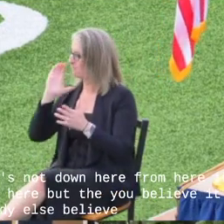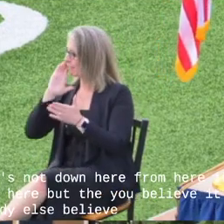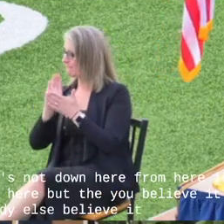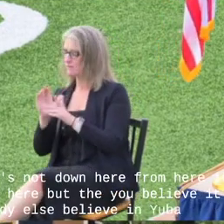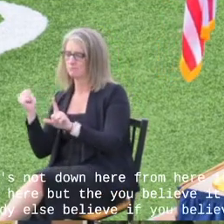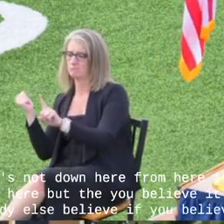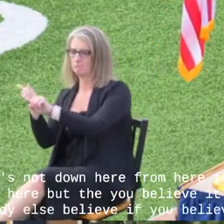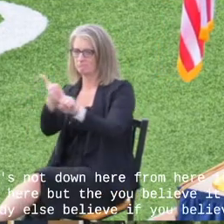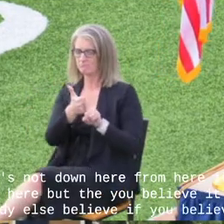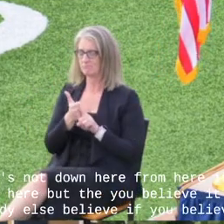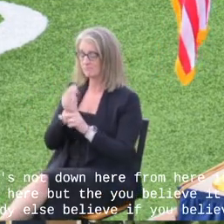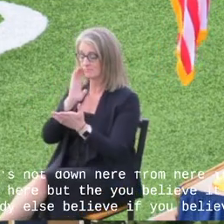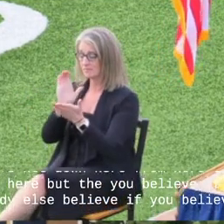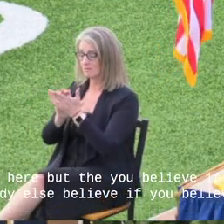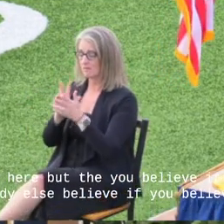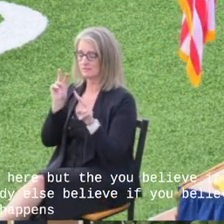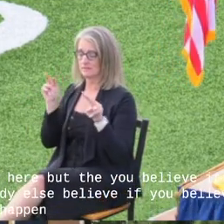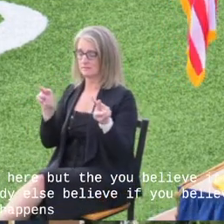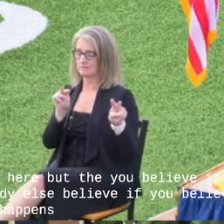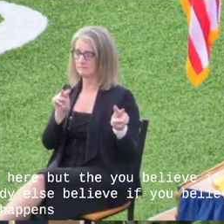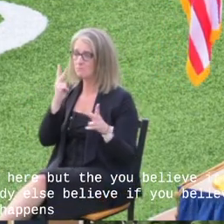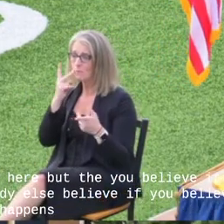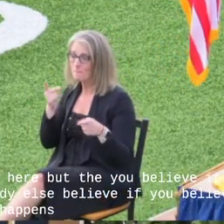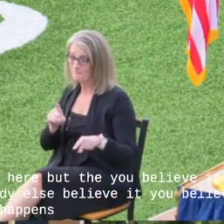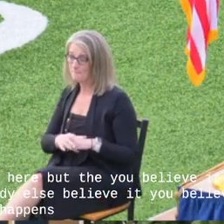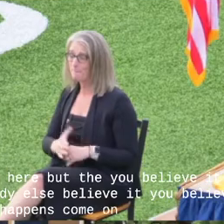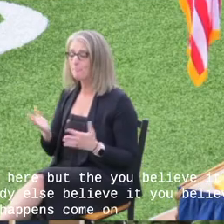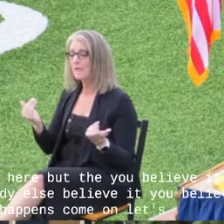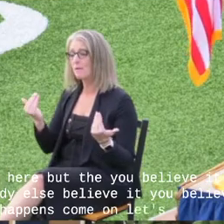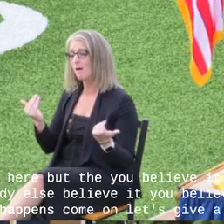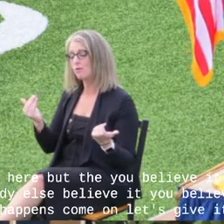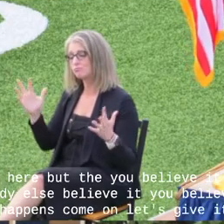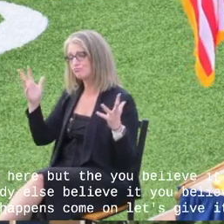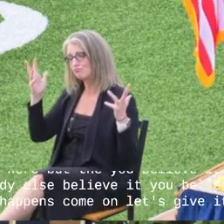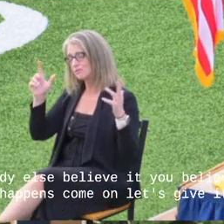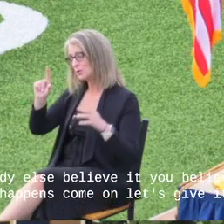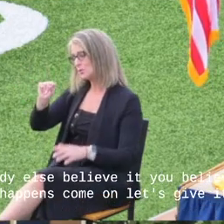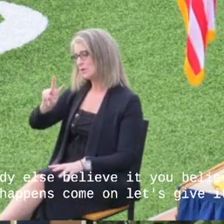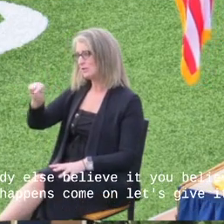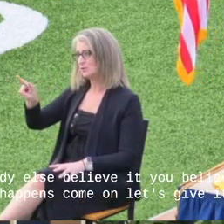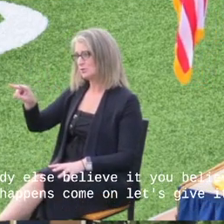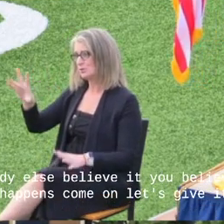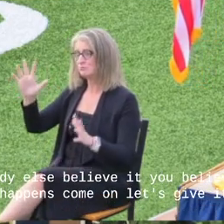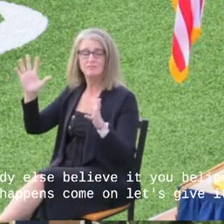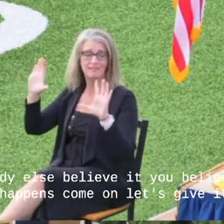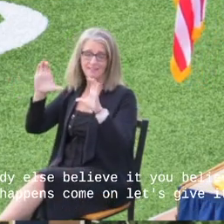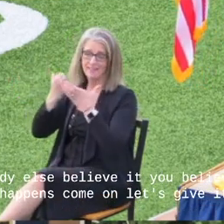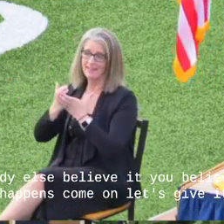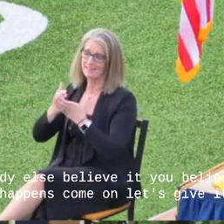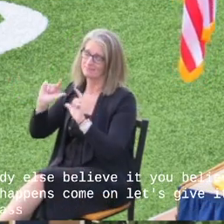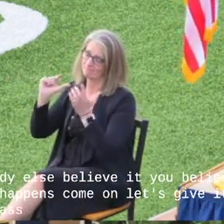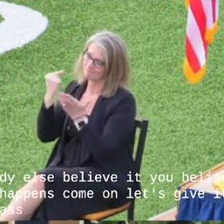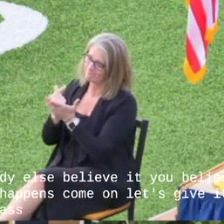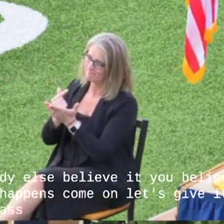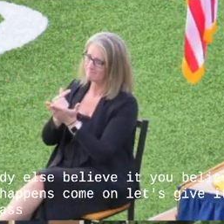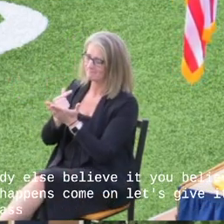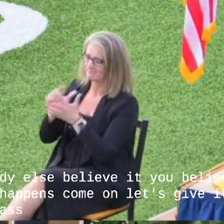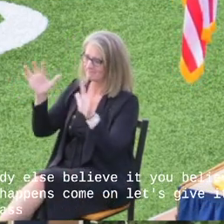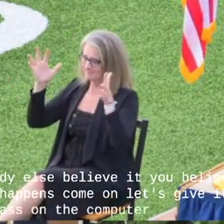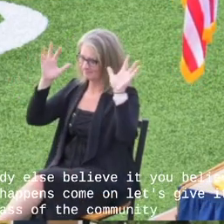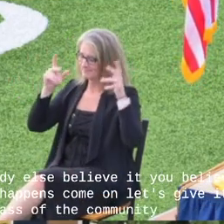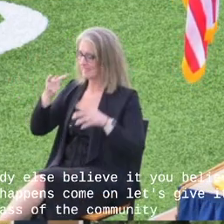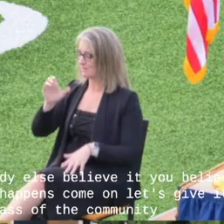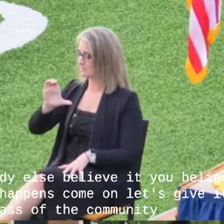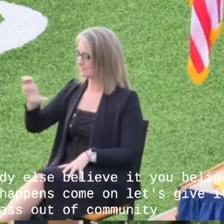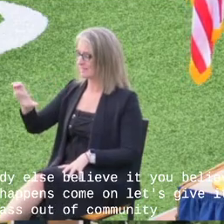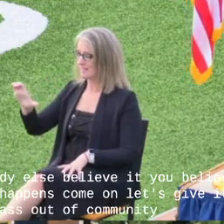You believe it. And watch what happens. Come on, let's give it up for the 2022 class. Highland Community